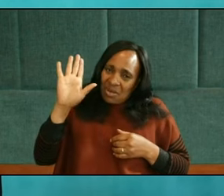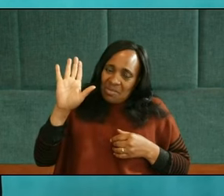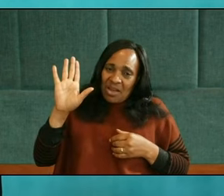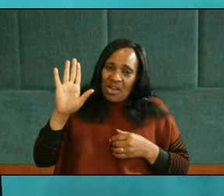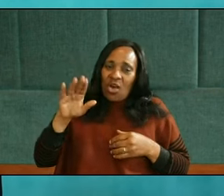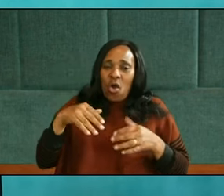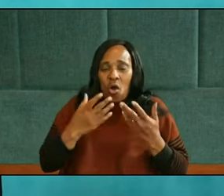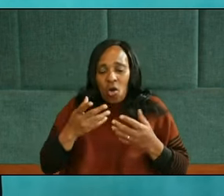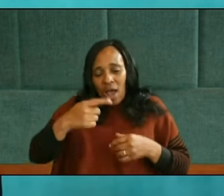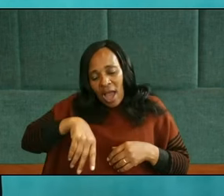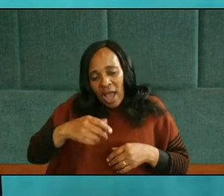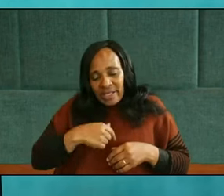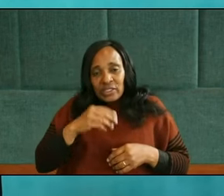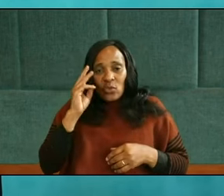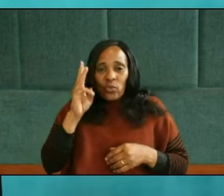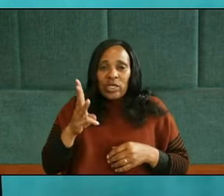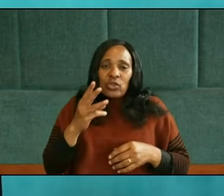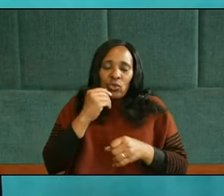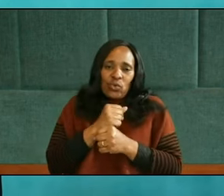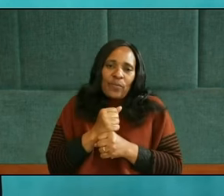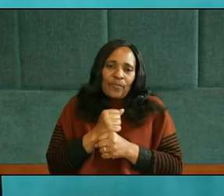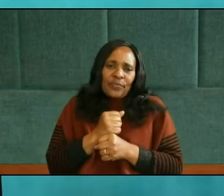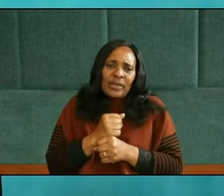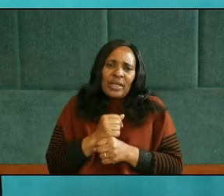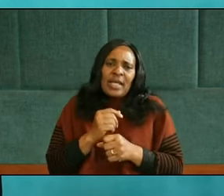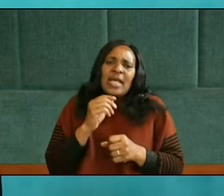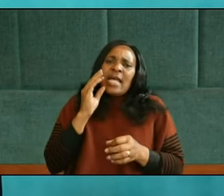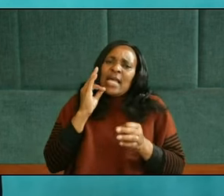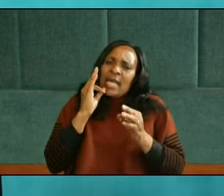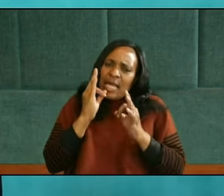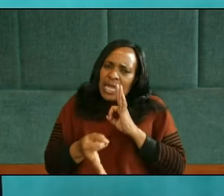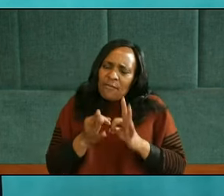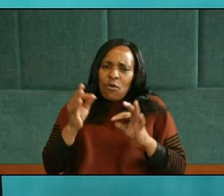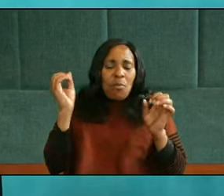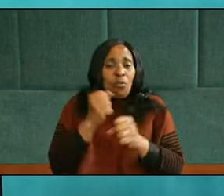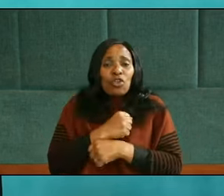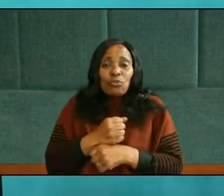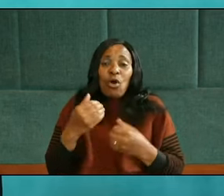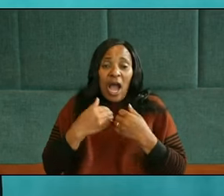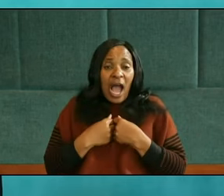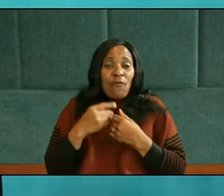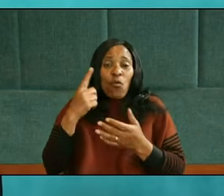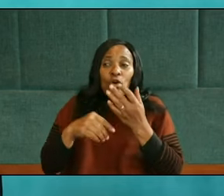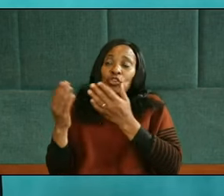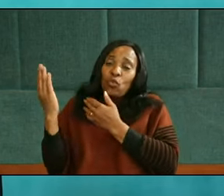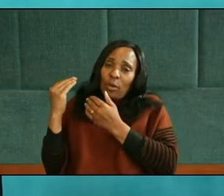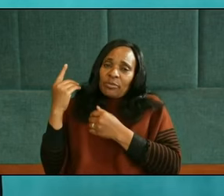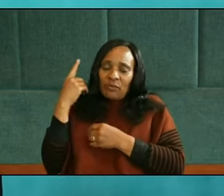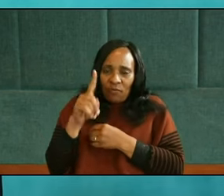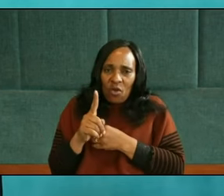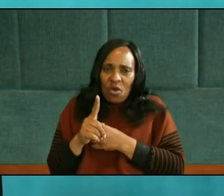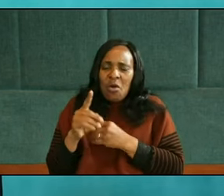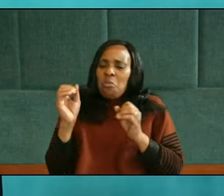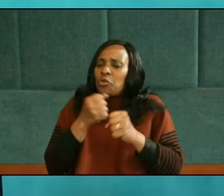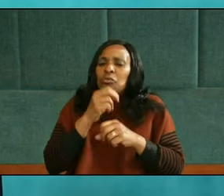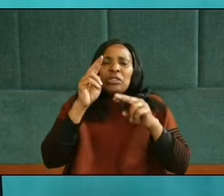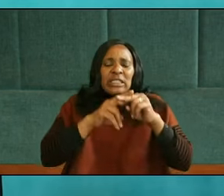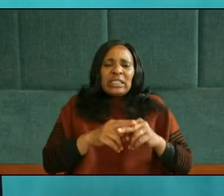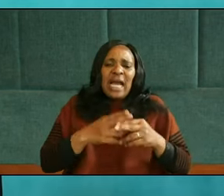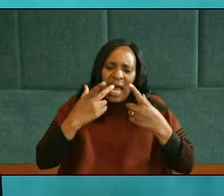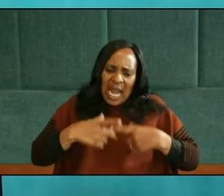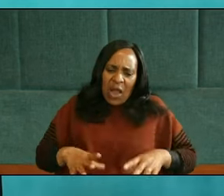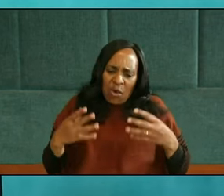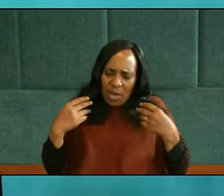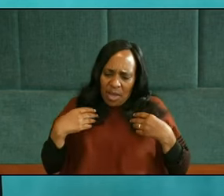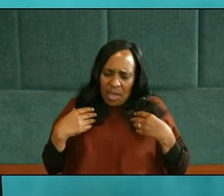to do it. But if you cannot have what you hoped for, do not sit in despair and allow all your energy to